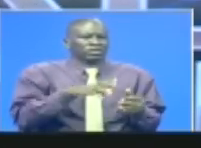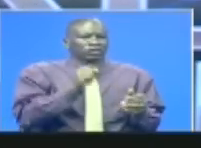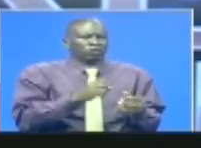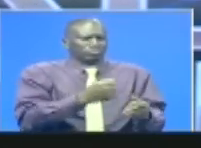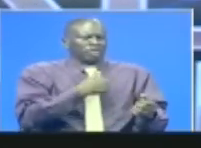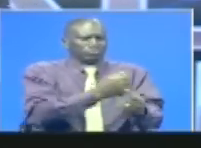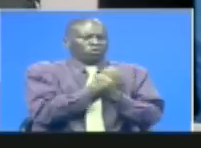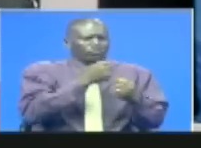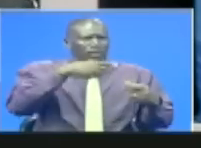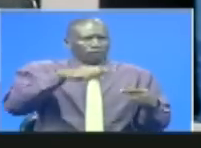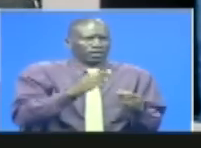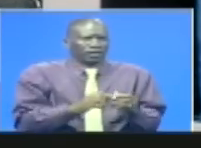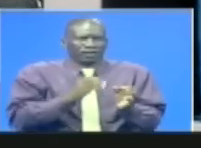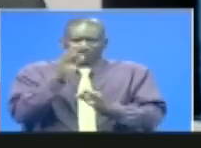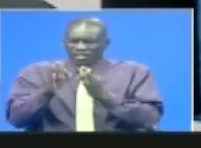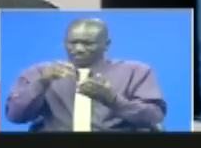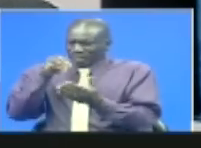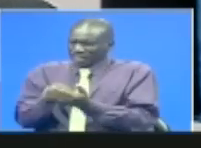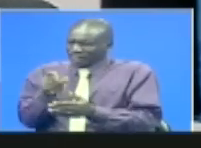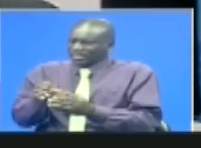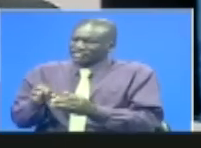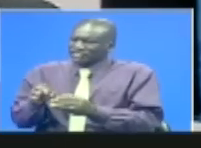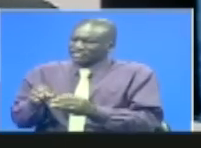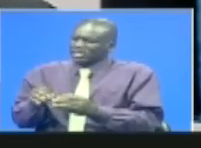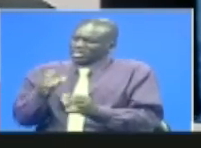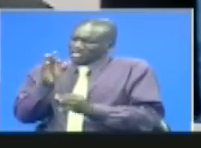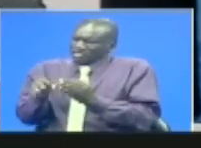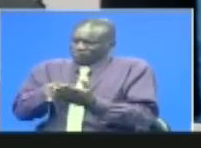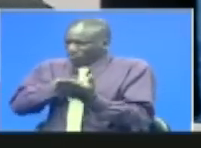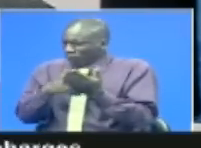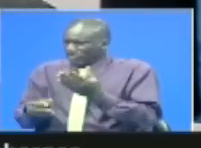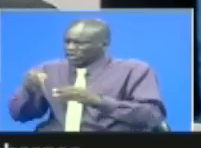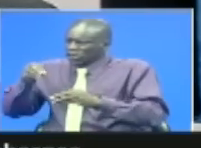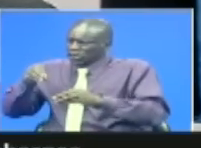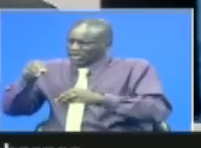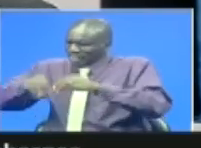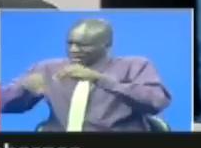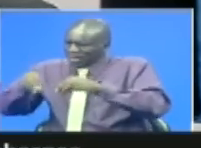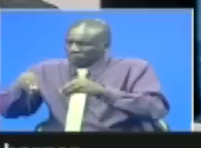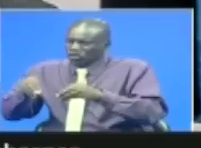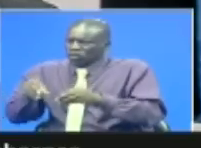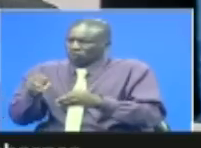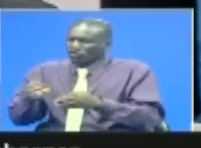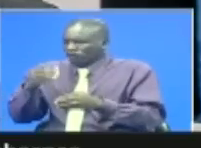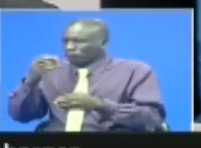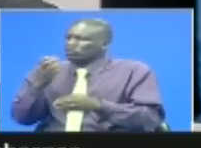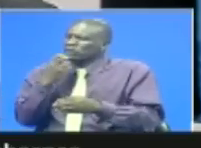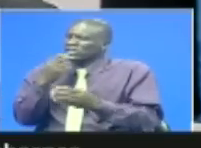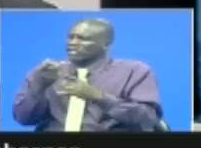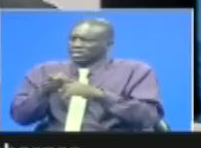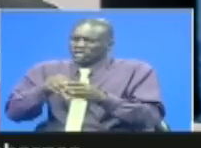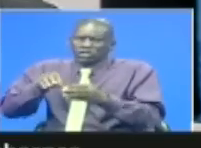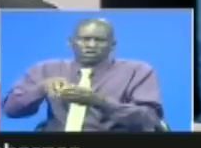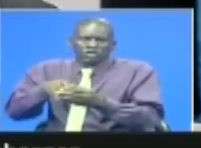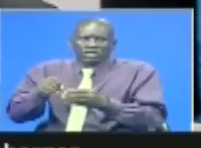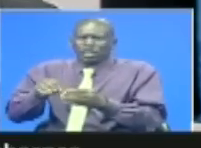confident I will do it. If, again, this is a hypothetical, if you do lose the nominations, and again, hypothetically, you lose to Ferdinand